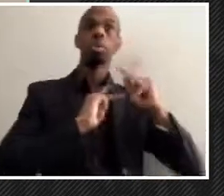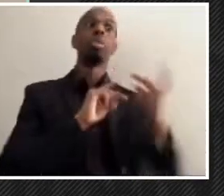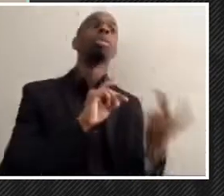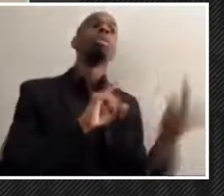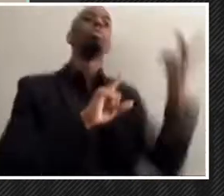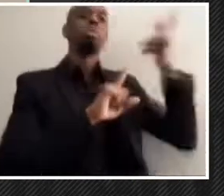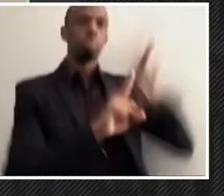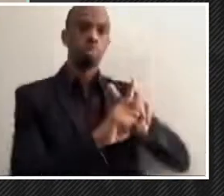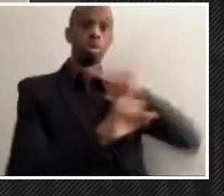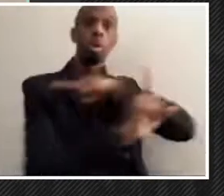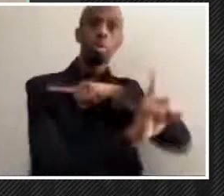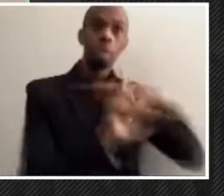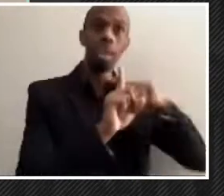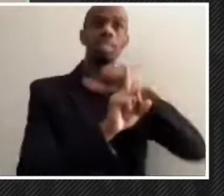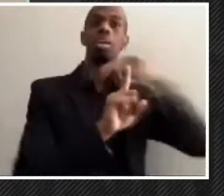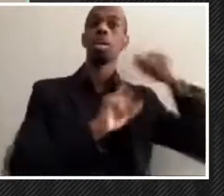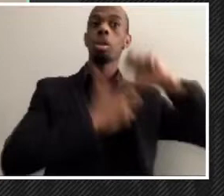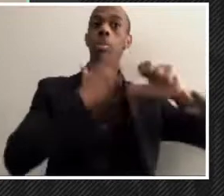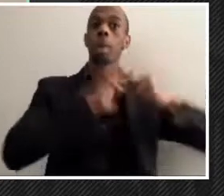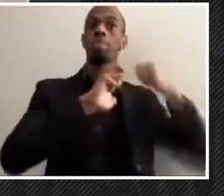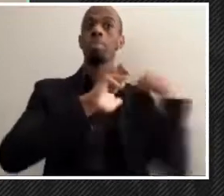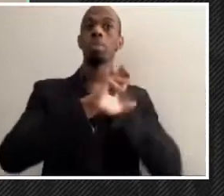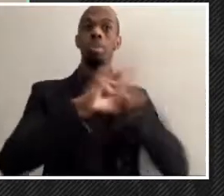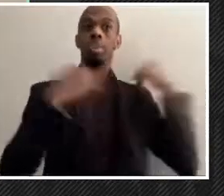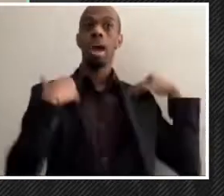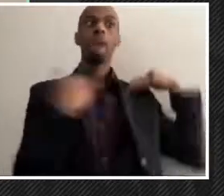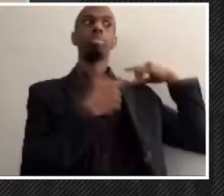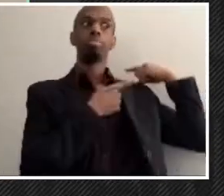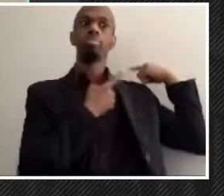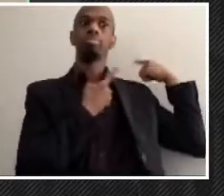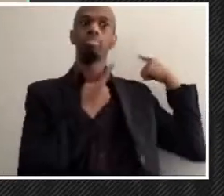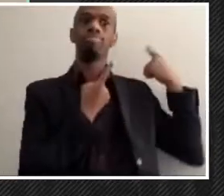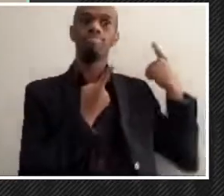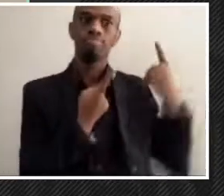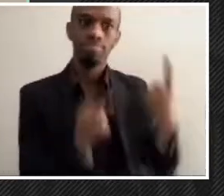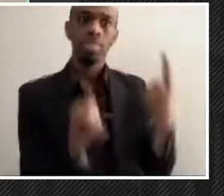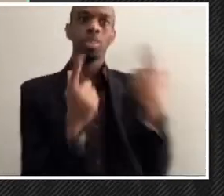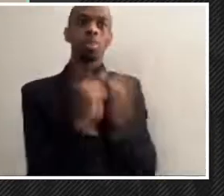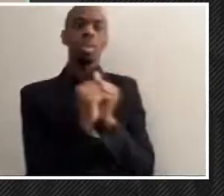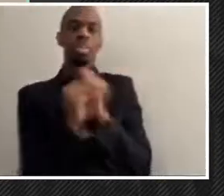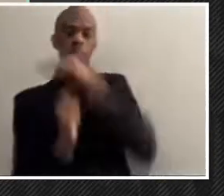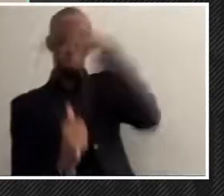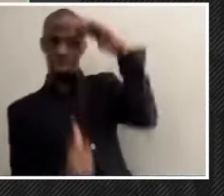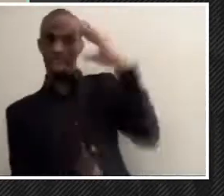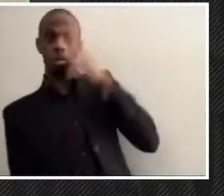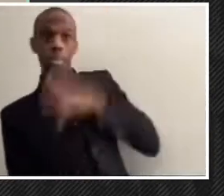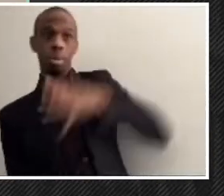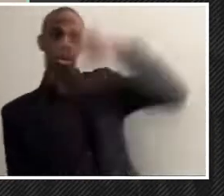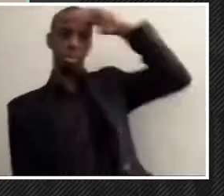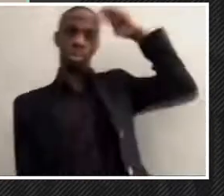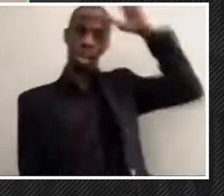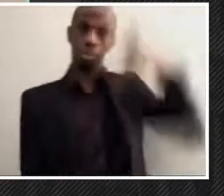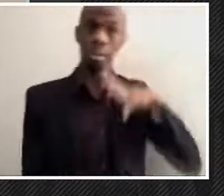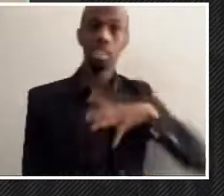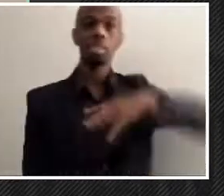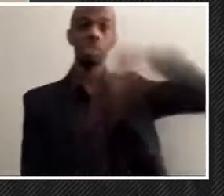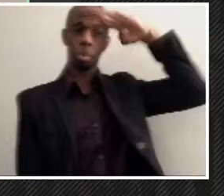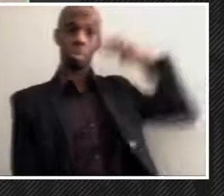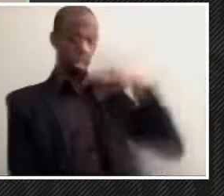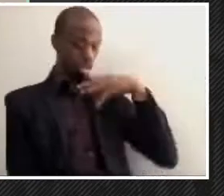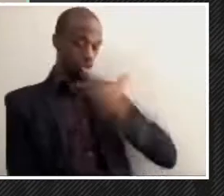policing systems that continuously result in the death of Black men and Black women and Black trans women, and